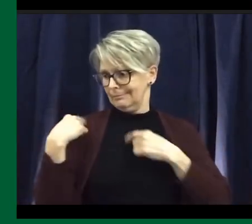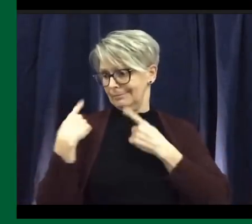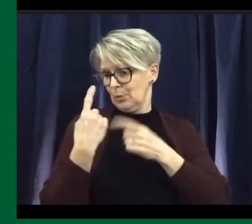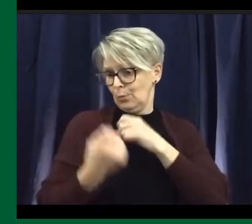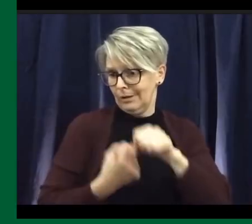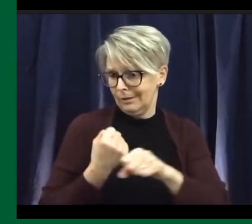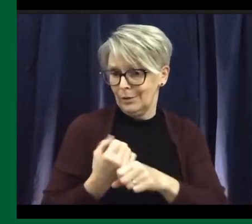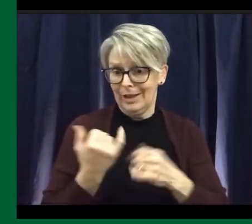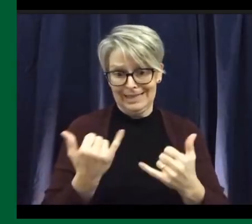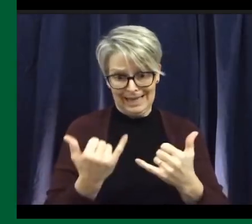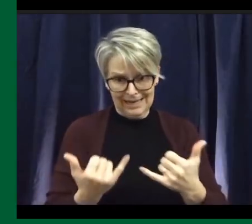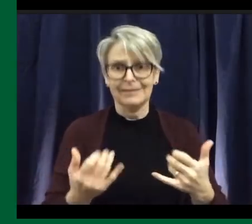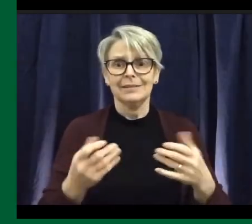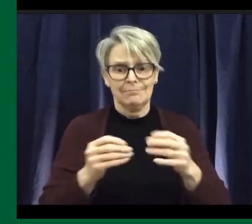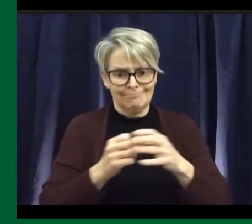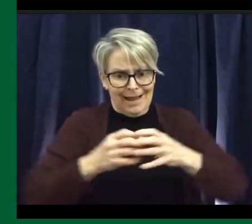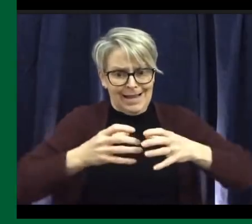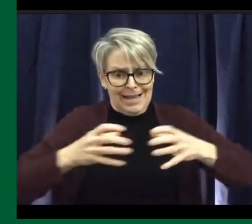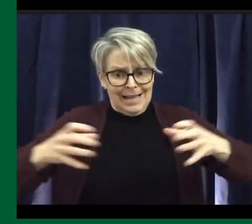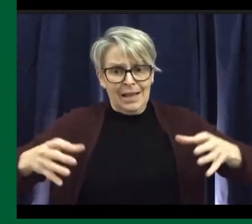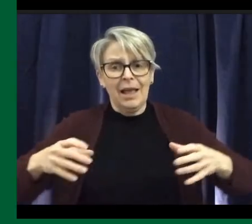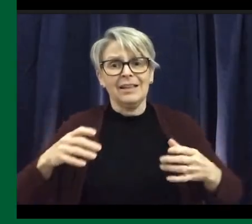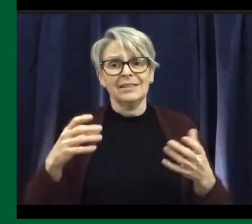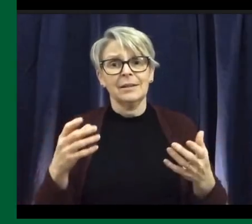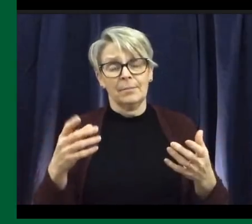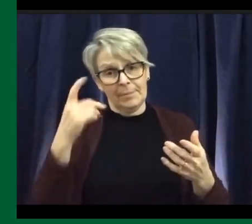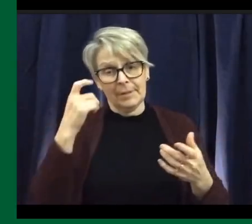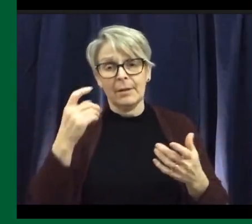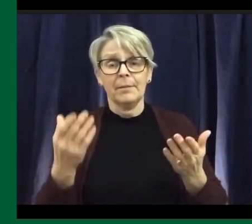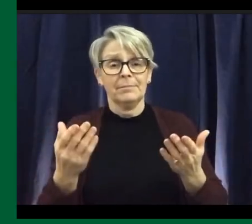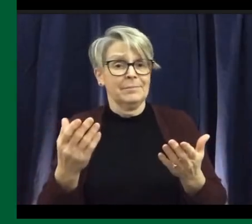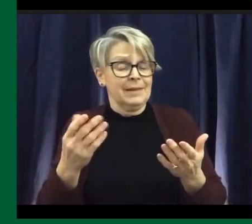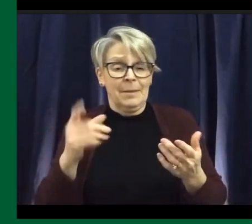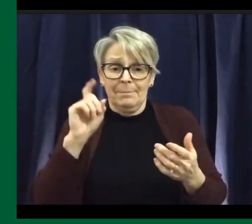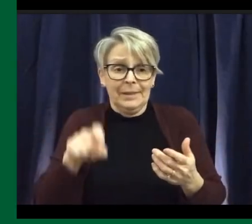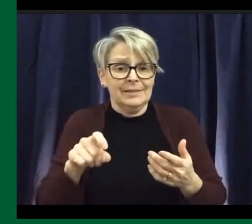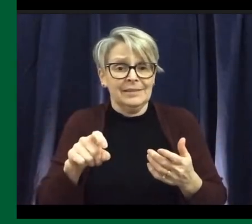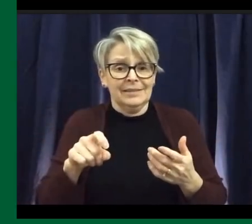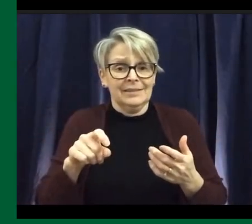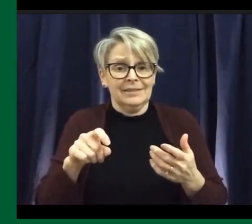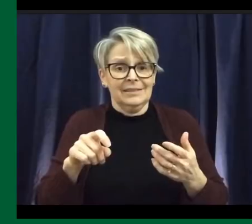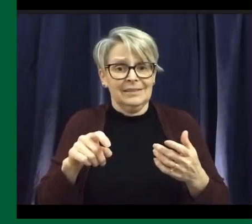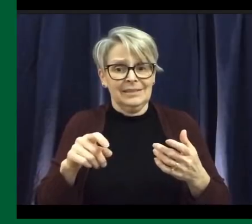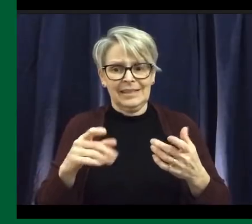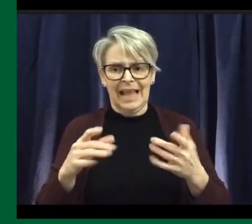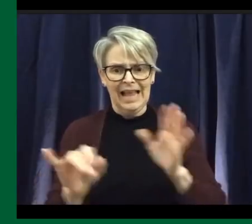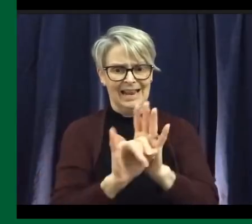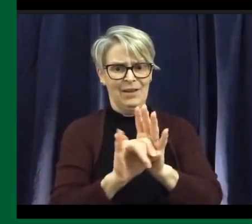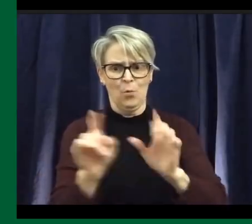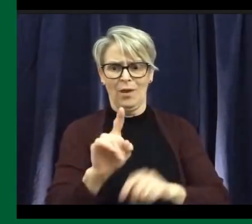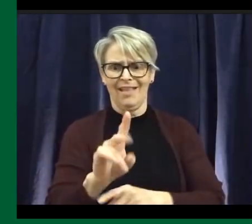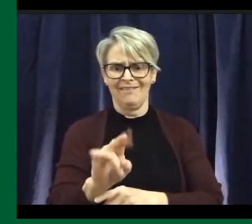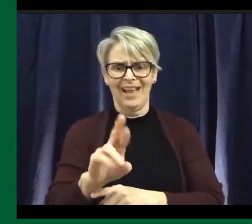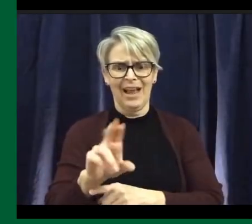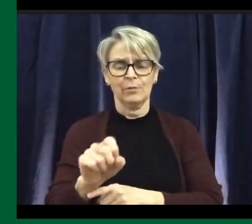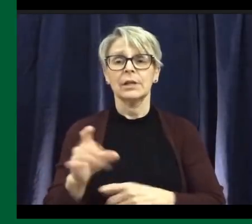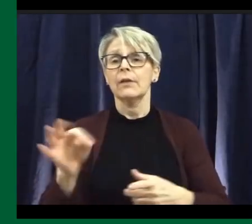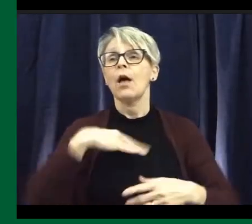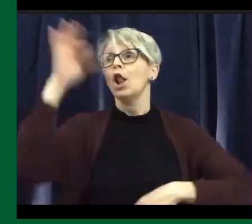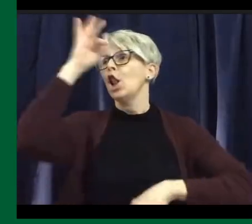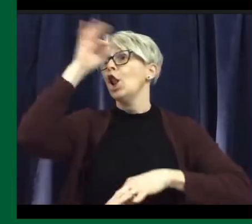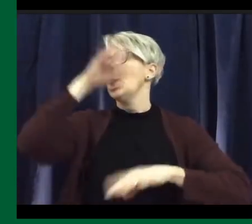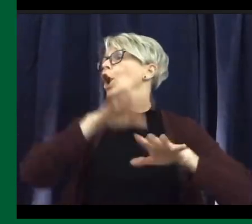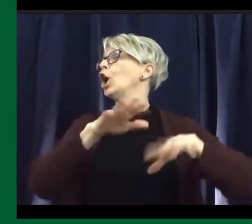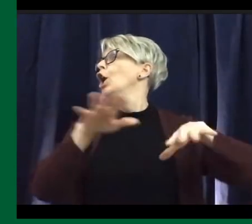is if you don't make the virus visible, how do we contain and mitigate and delay its effects